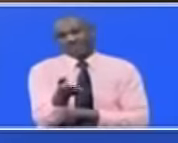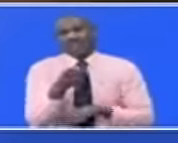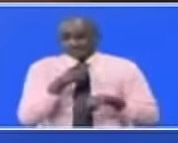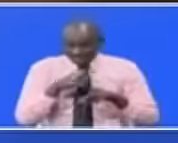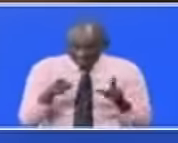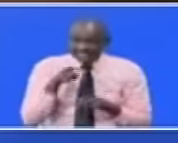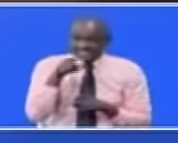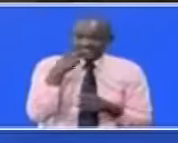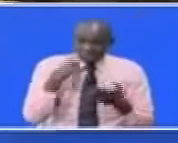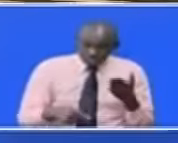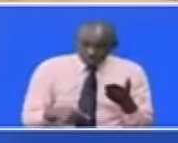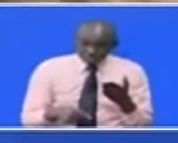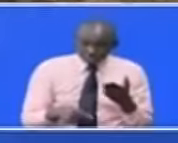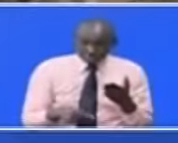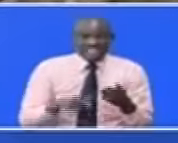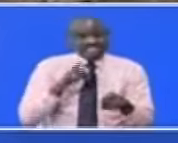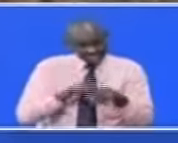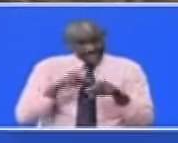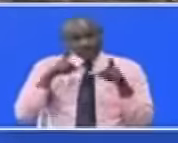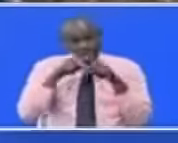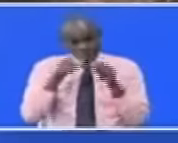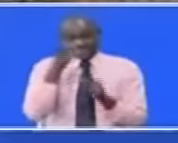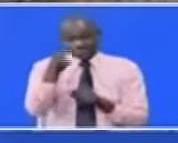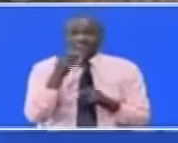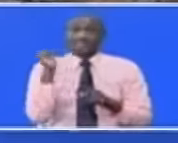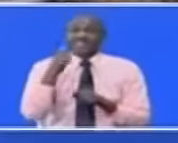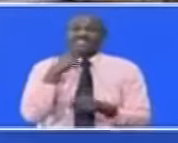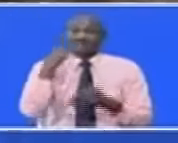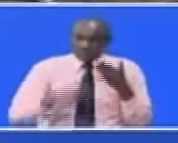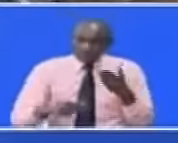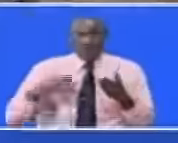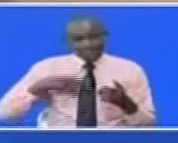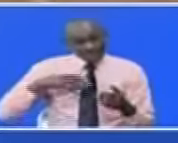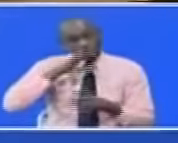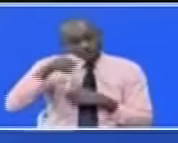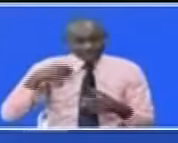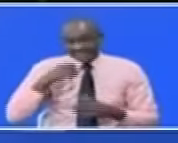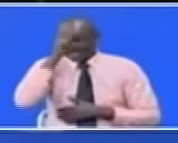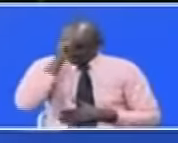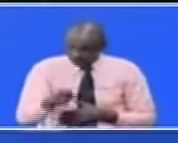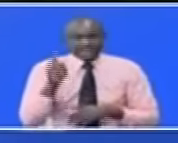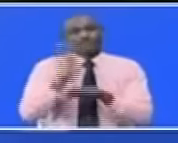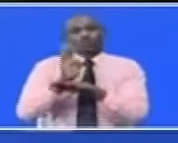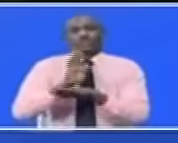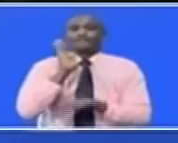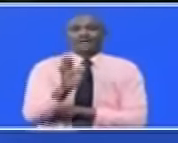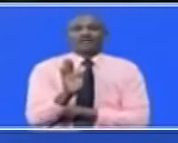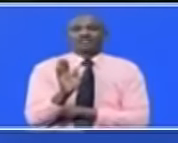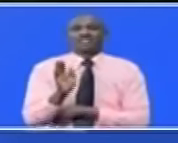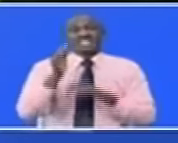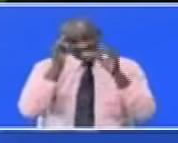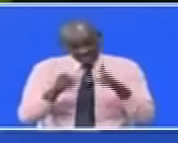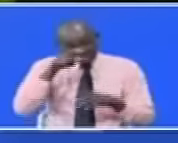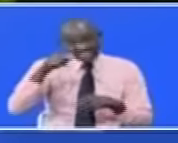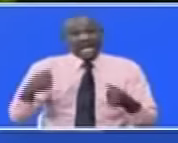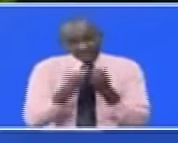member state against its will. During a state radio broadcast, the president said everyone has to respect Burundi's borders, adding that any such